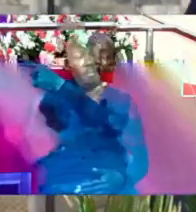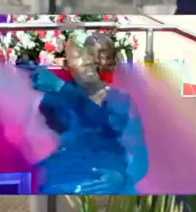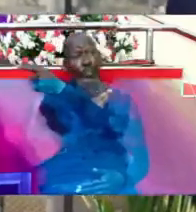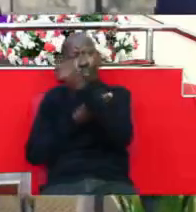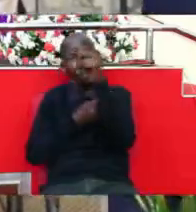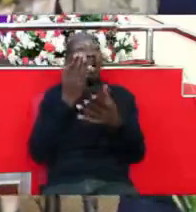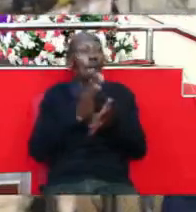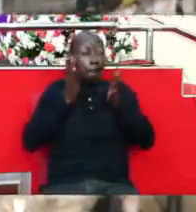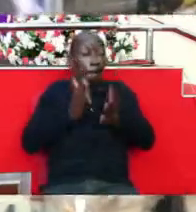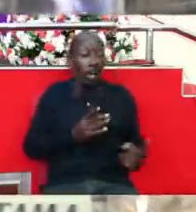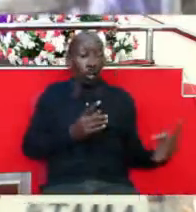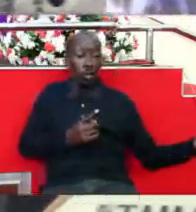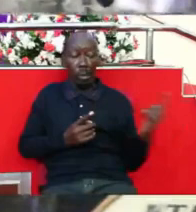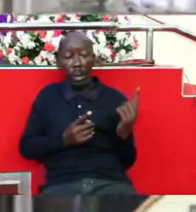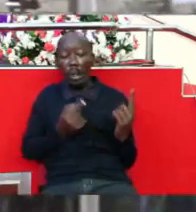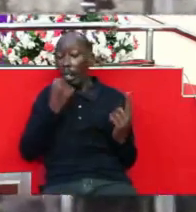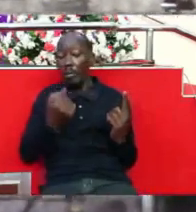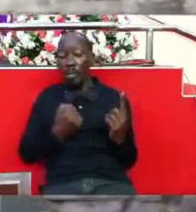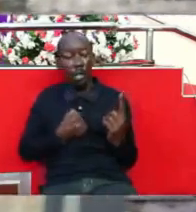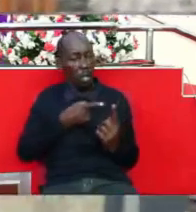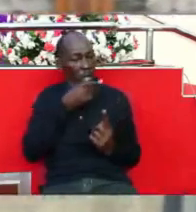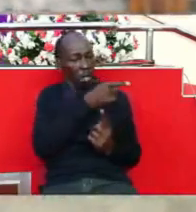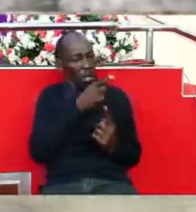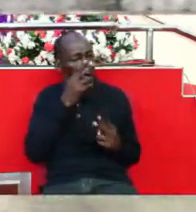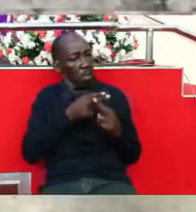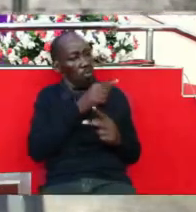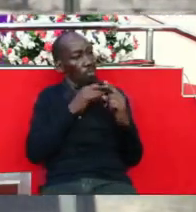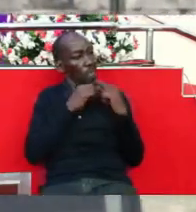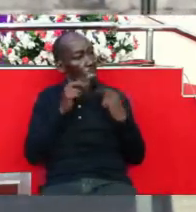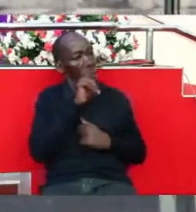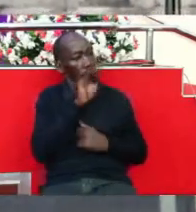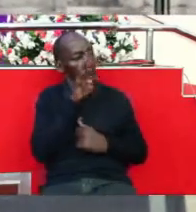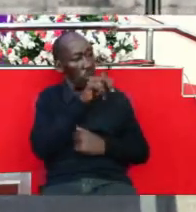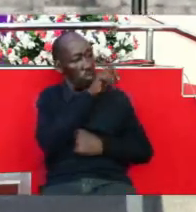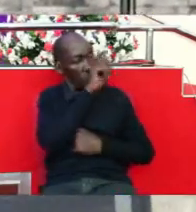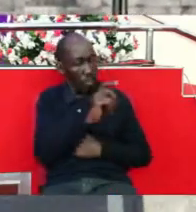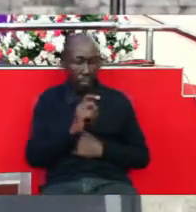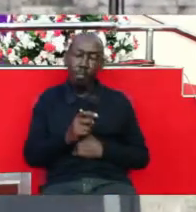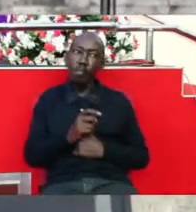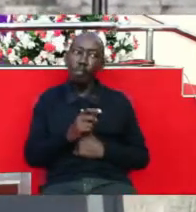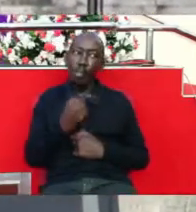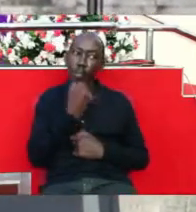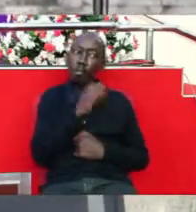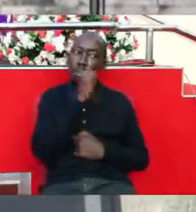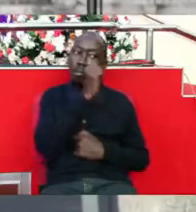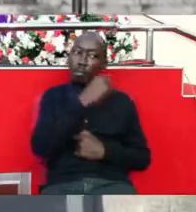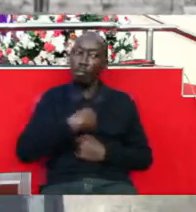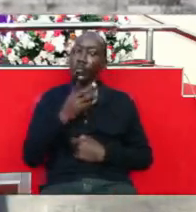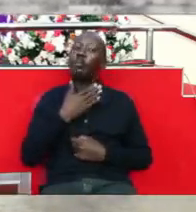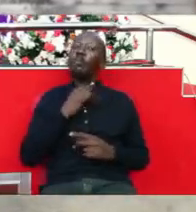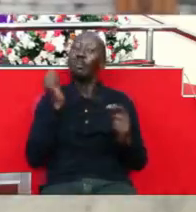and somebody approached me and told me, "Are you Pastor Kiroko?" Yes, I said, "Yes, I am."